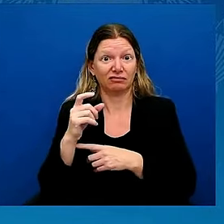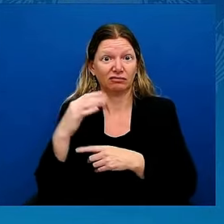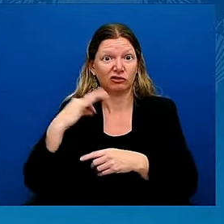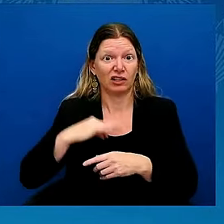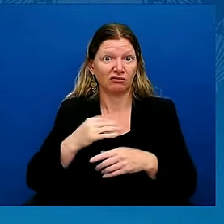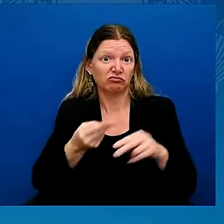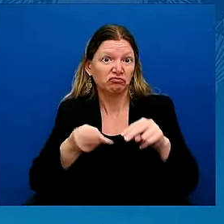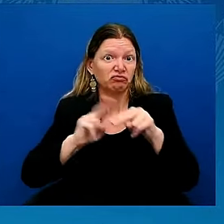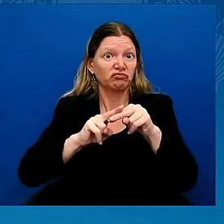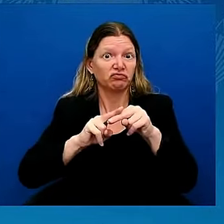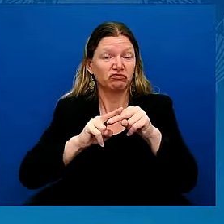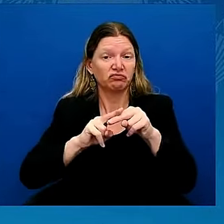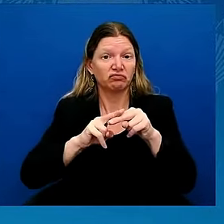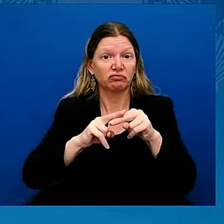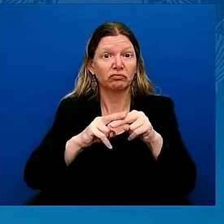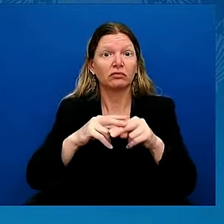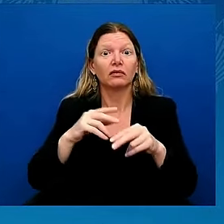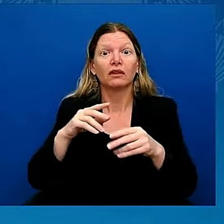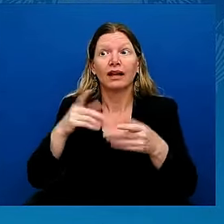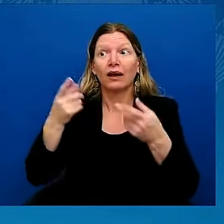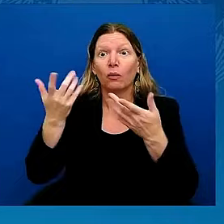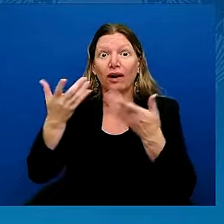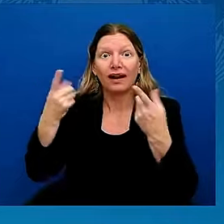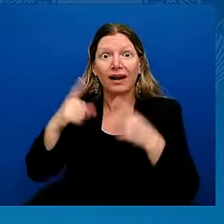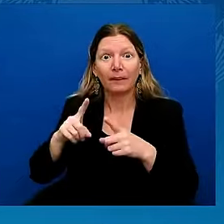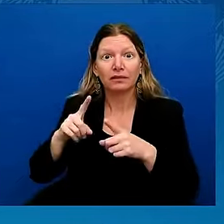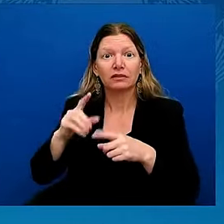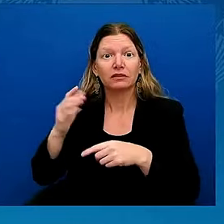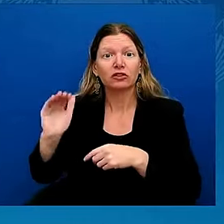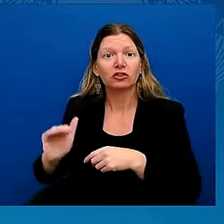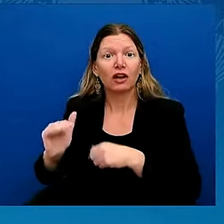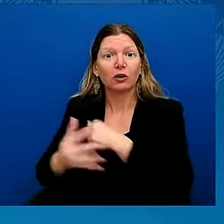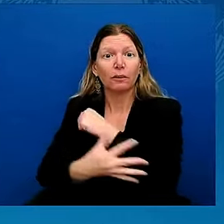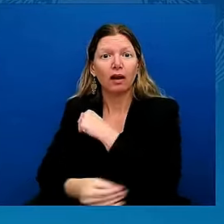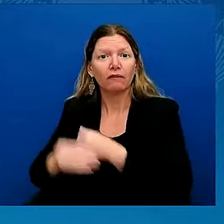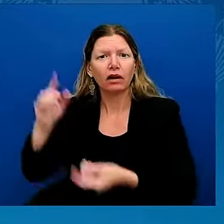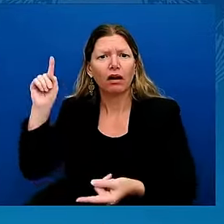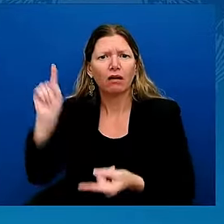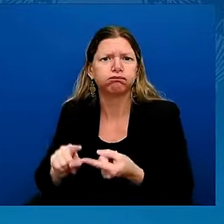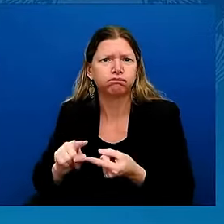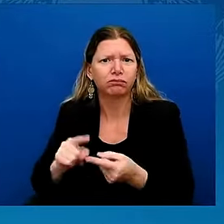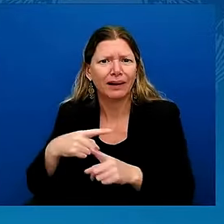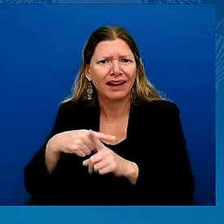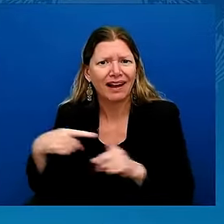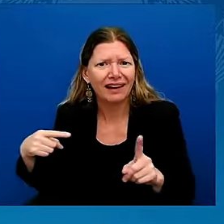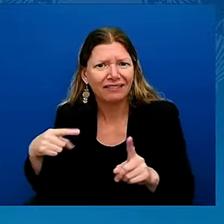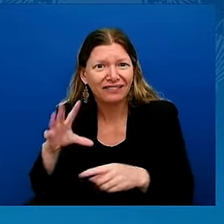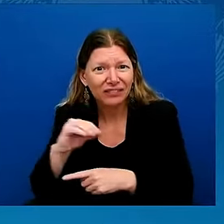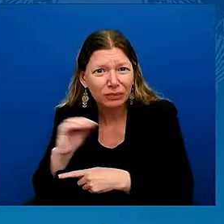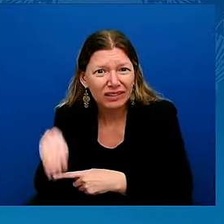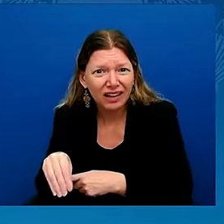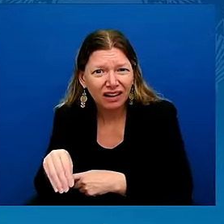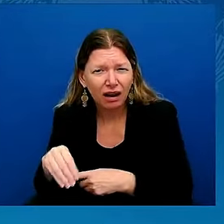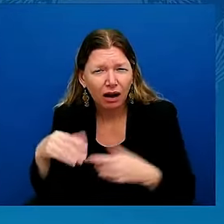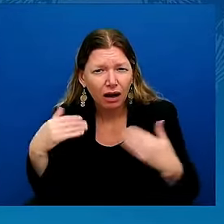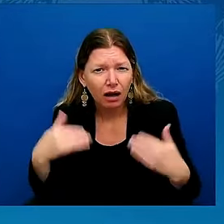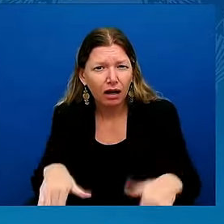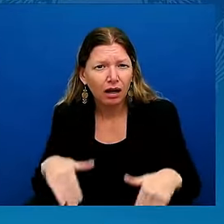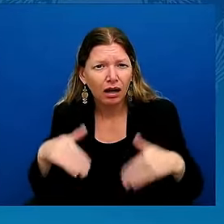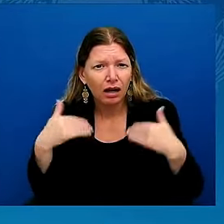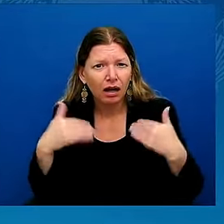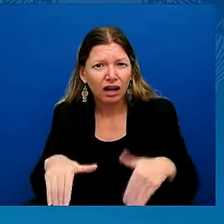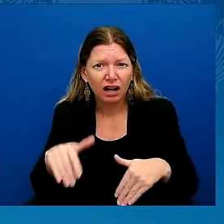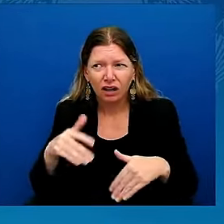that meant for so many families. The vast majority of parents have a desire